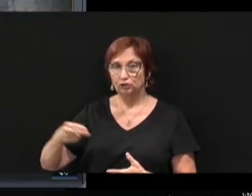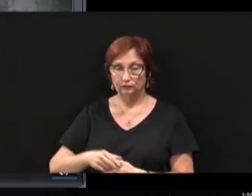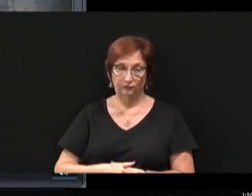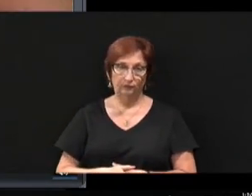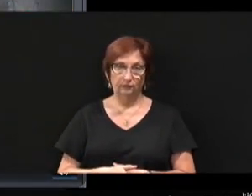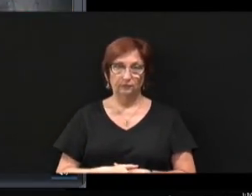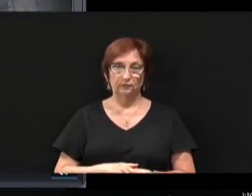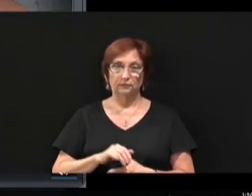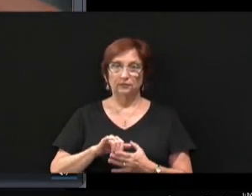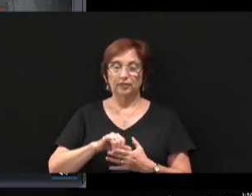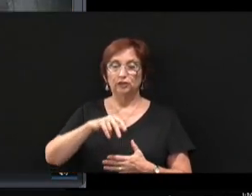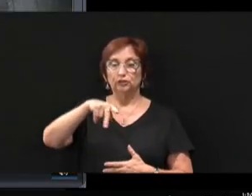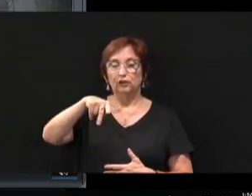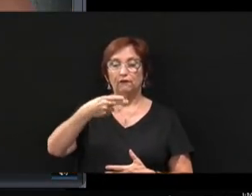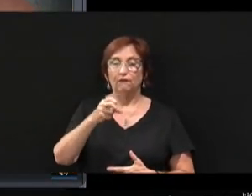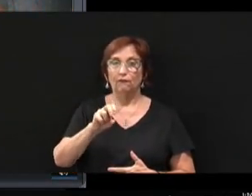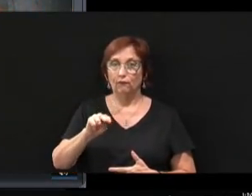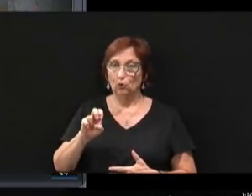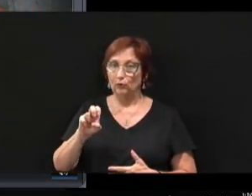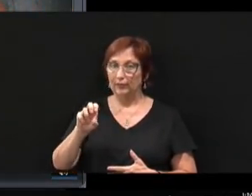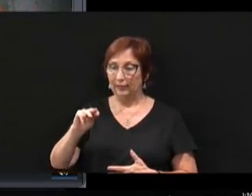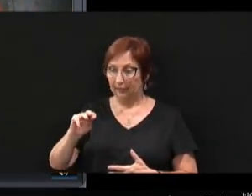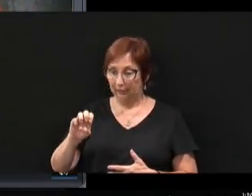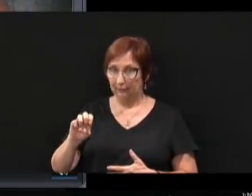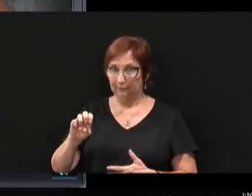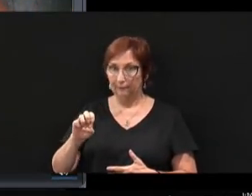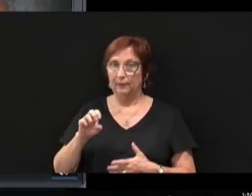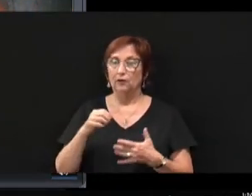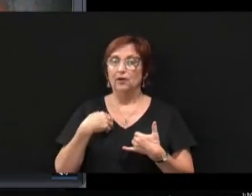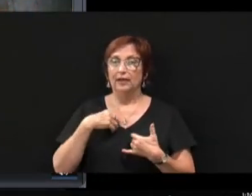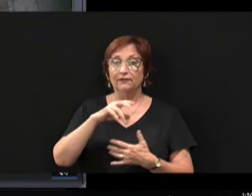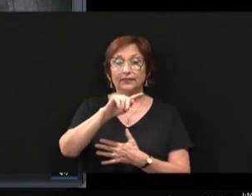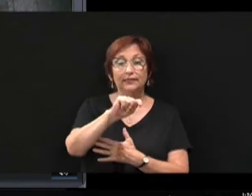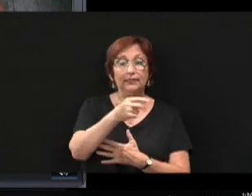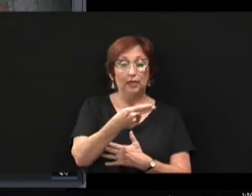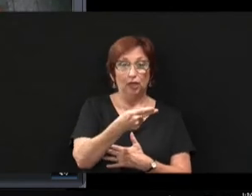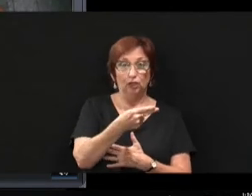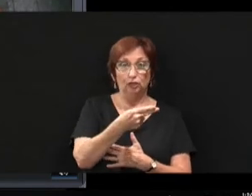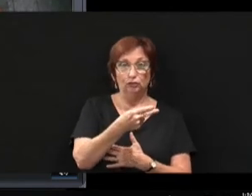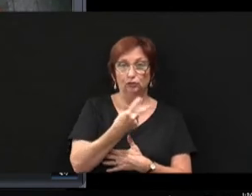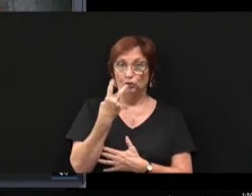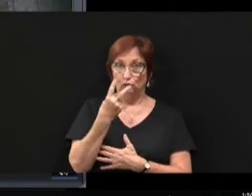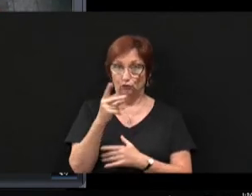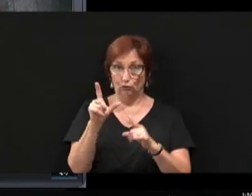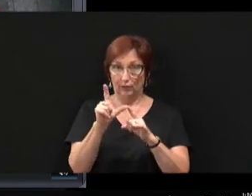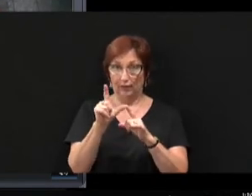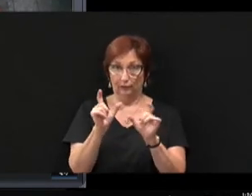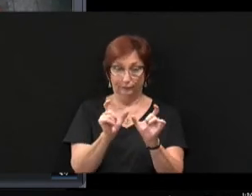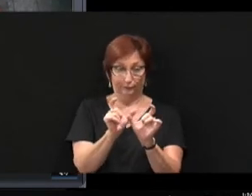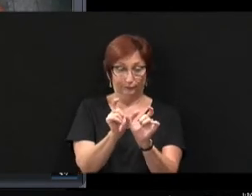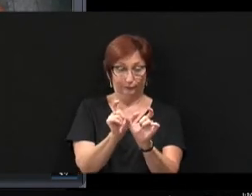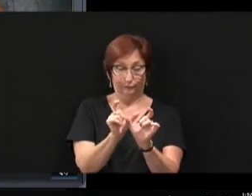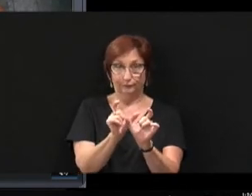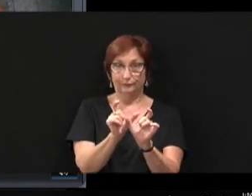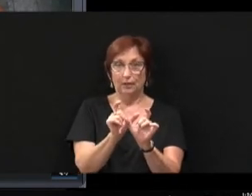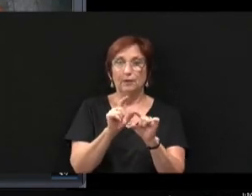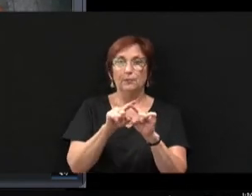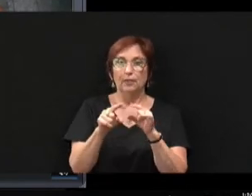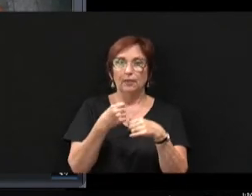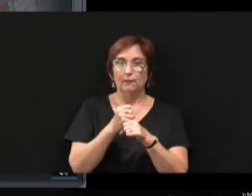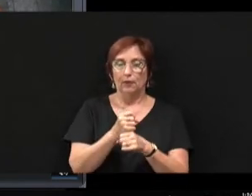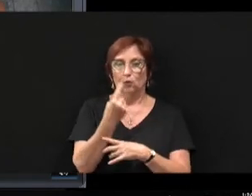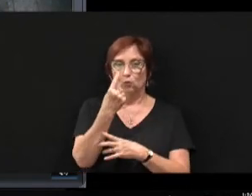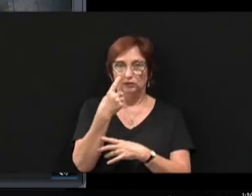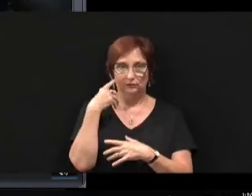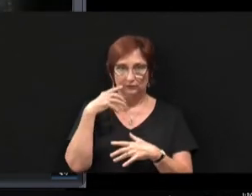That's their phoneme. Here I have the TH, two letters or two graphemes, but they make